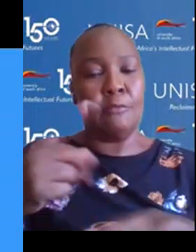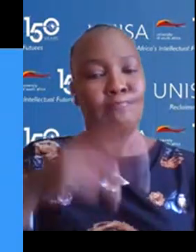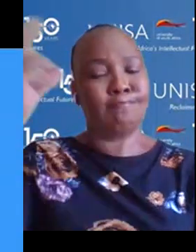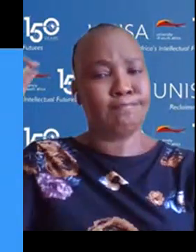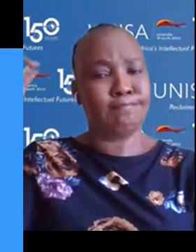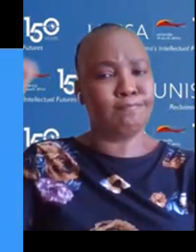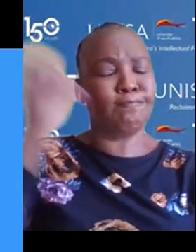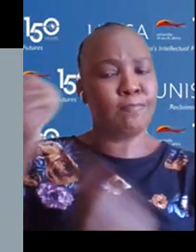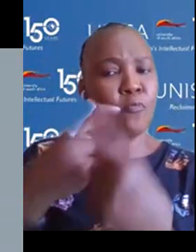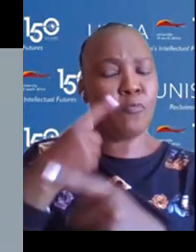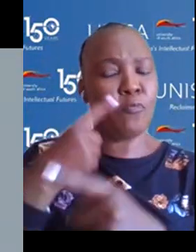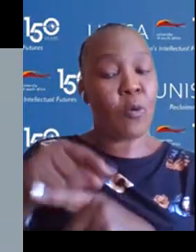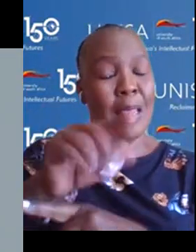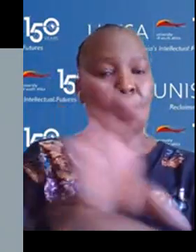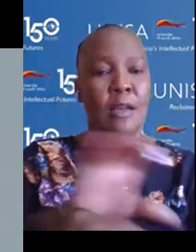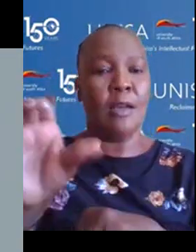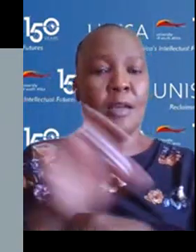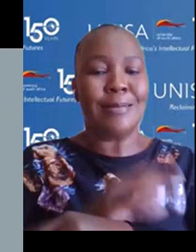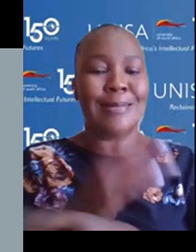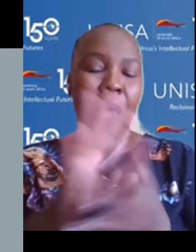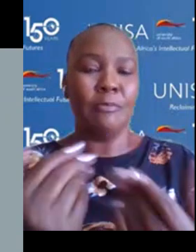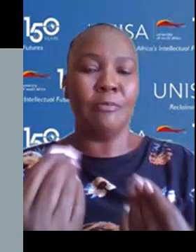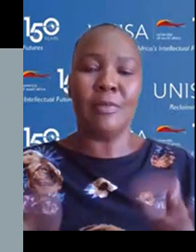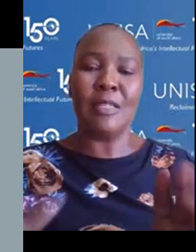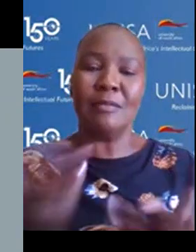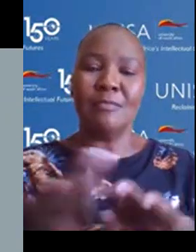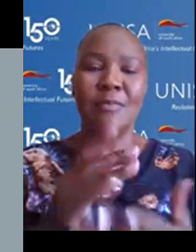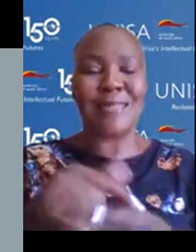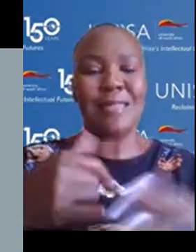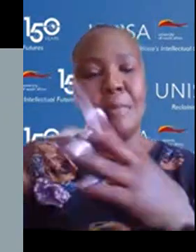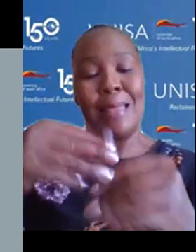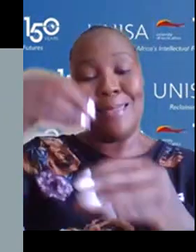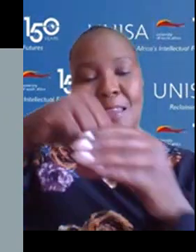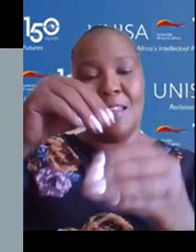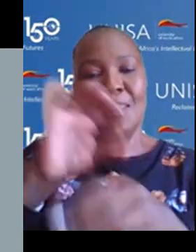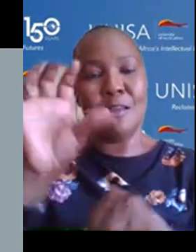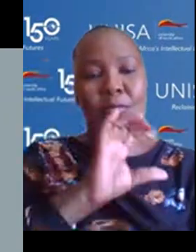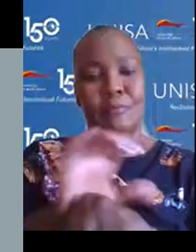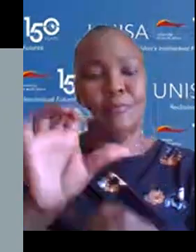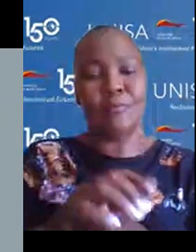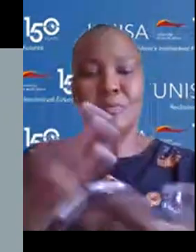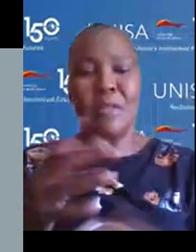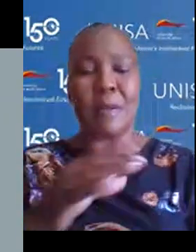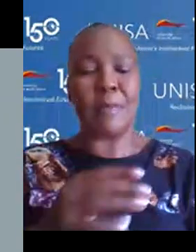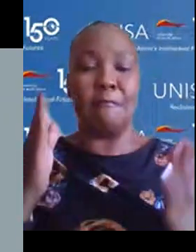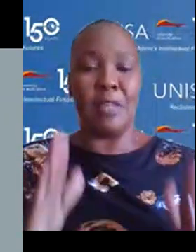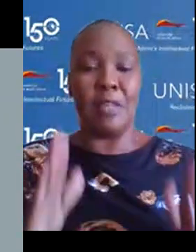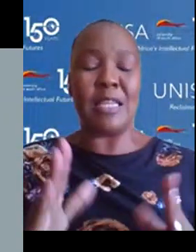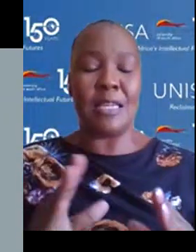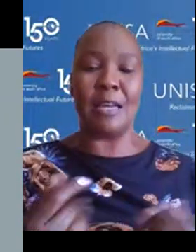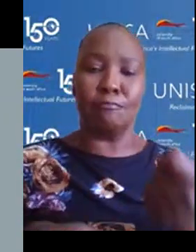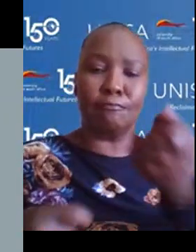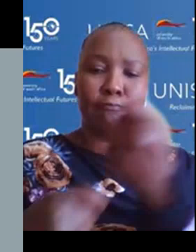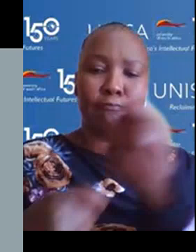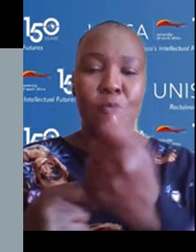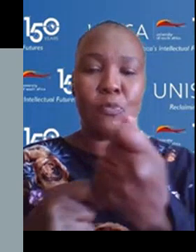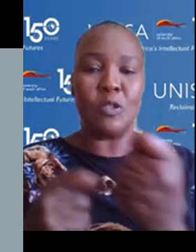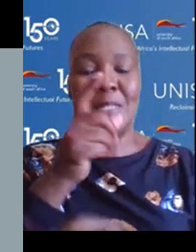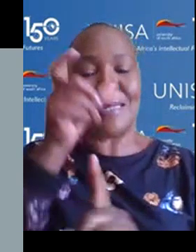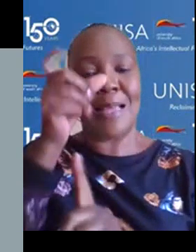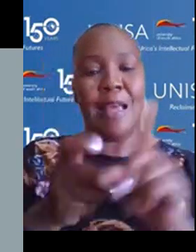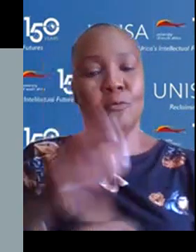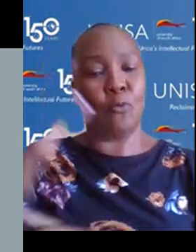from the computer. In some cases, the speakers are built into the computer. In other cases, you must physically connect speakers to your computer in order to